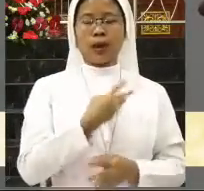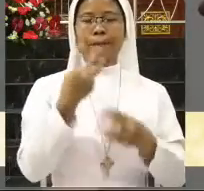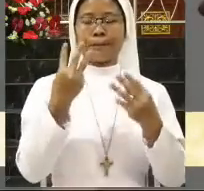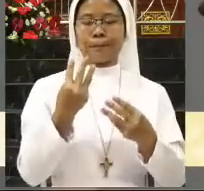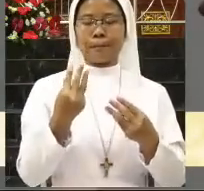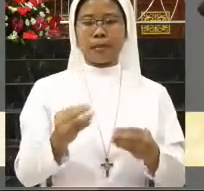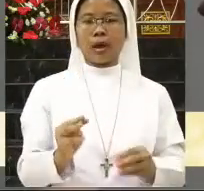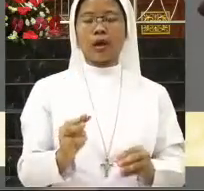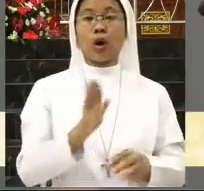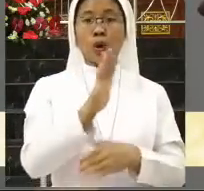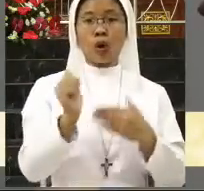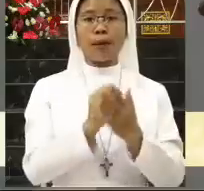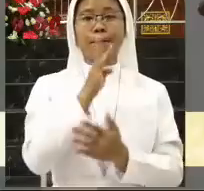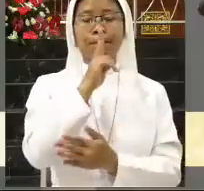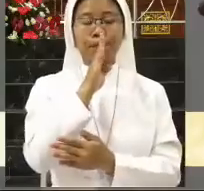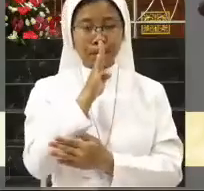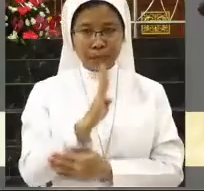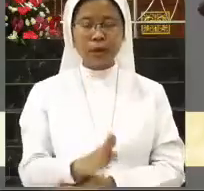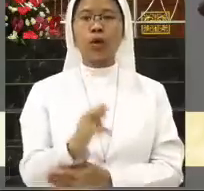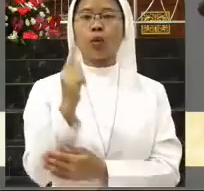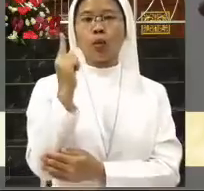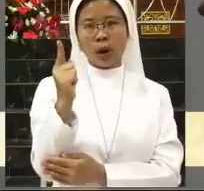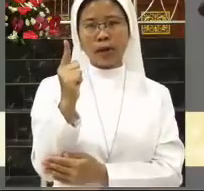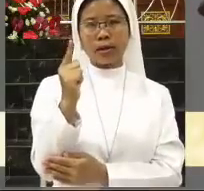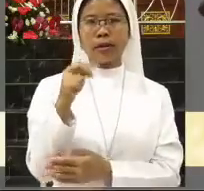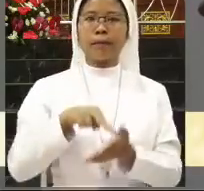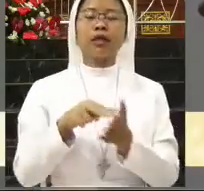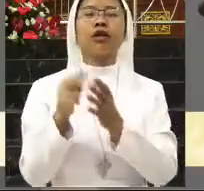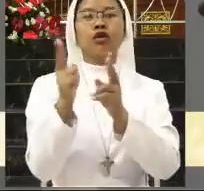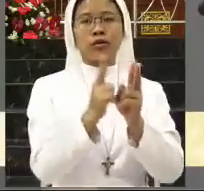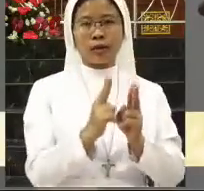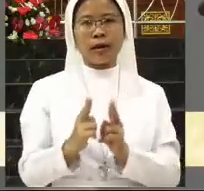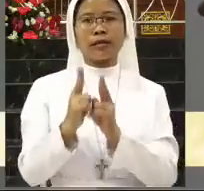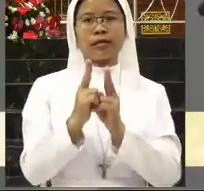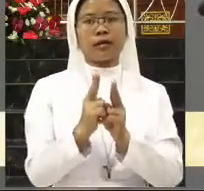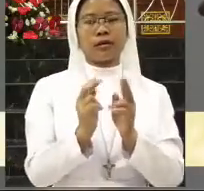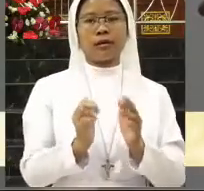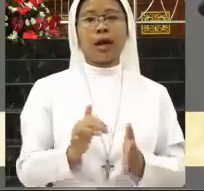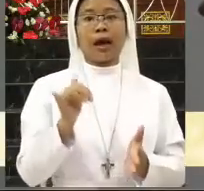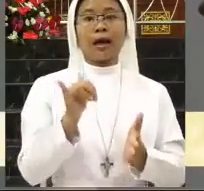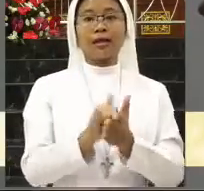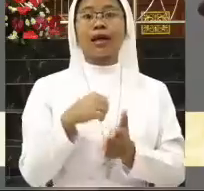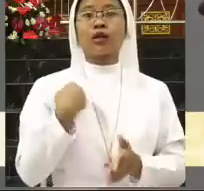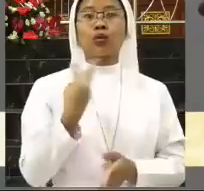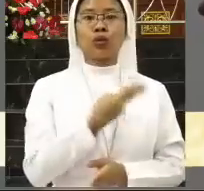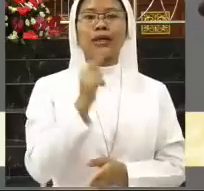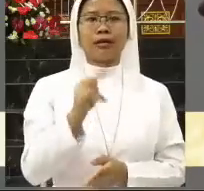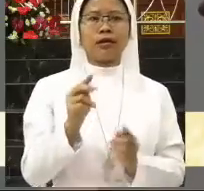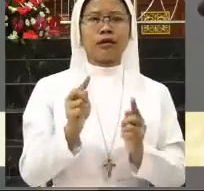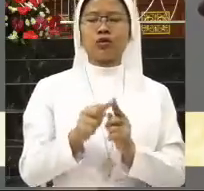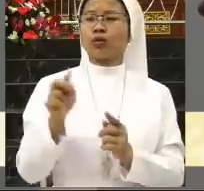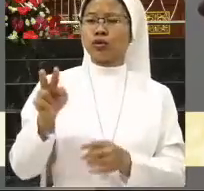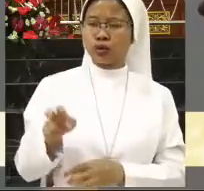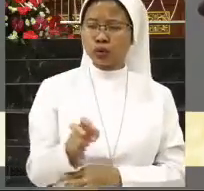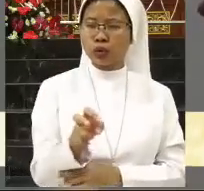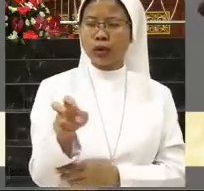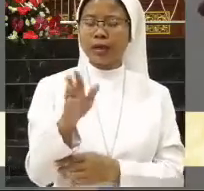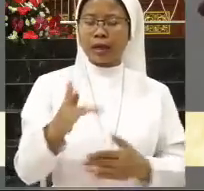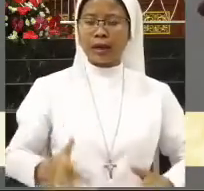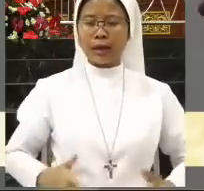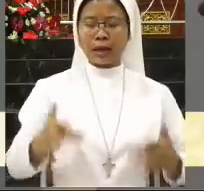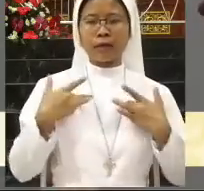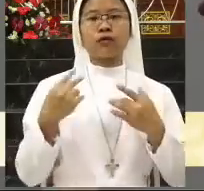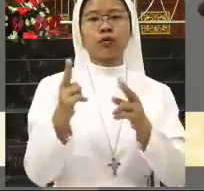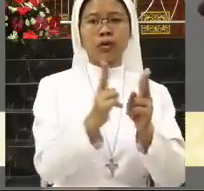be one. He wills, therefore, that we are to journey and live in